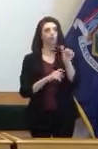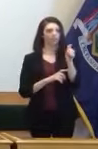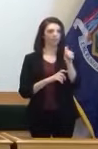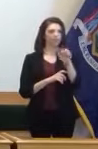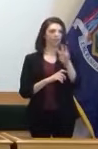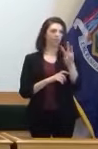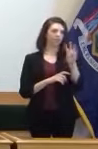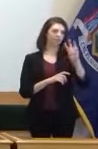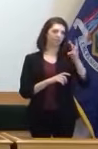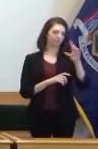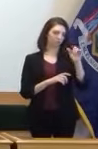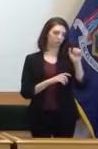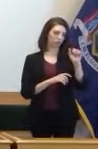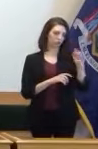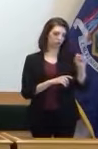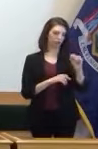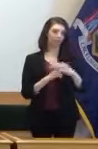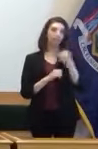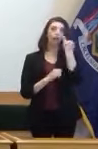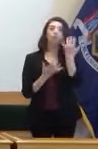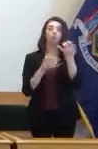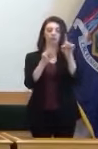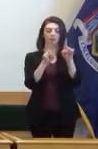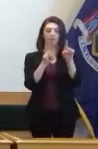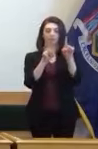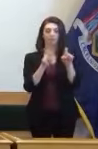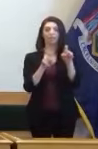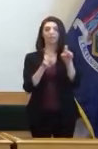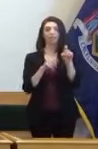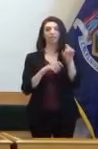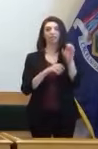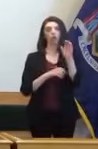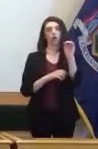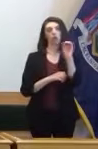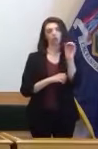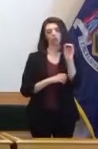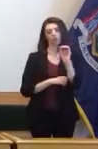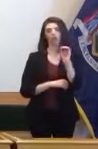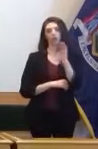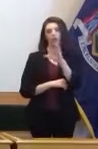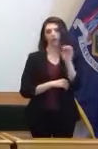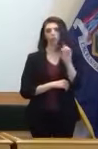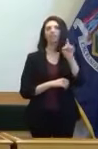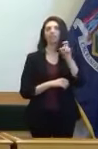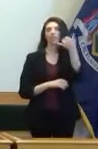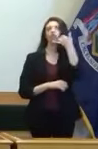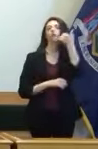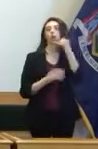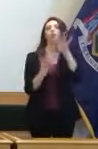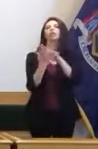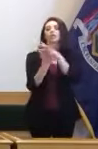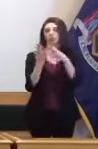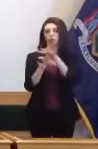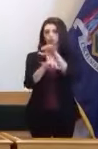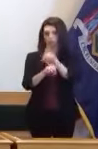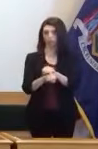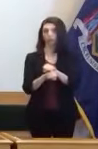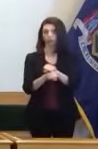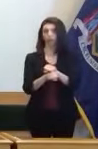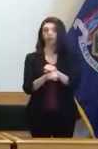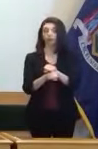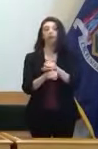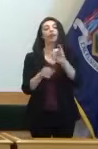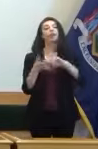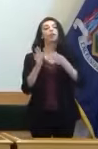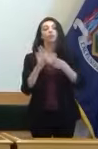order to be tested within Oswego County, you need to be scheduled with an appointment. In order to get an appointment, you need to be